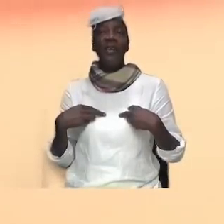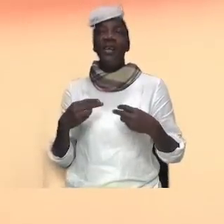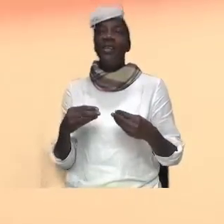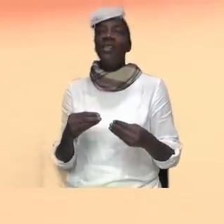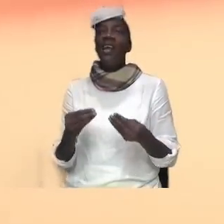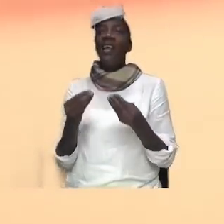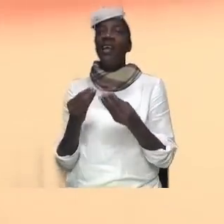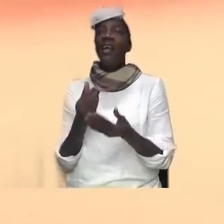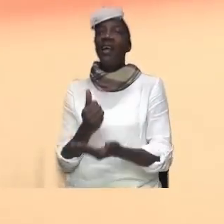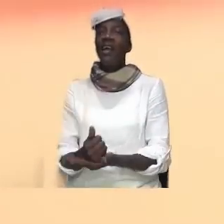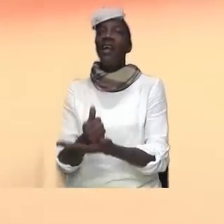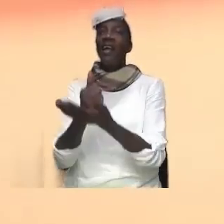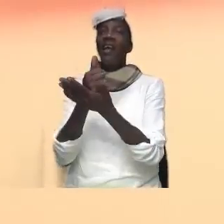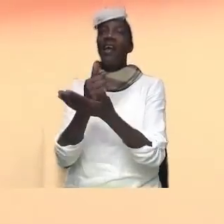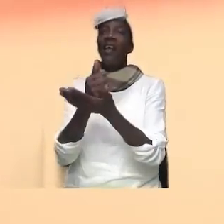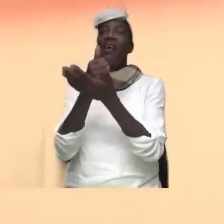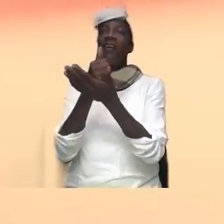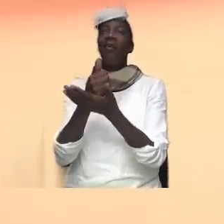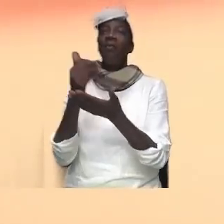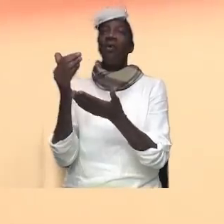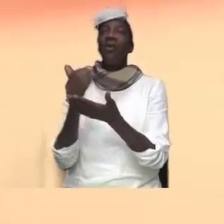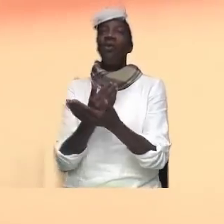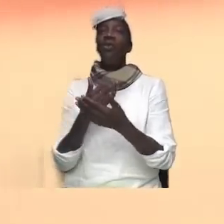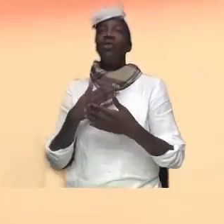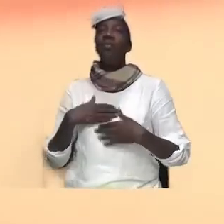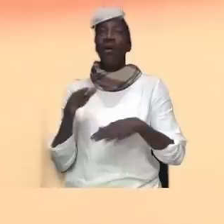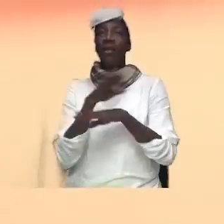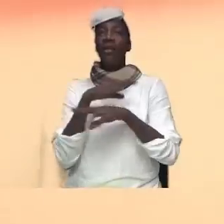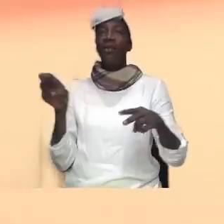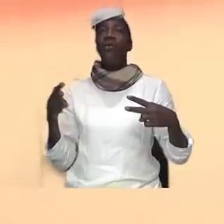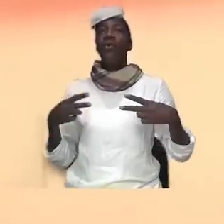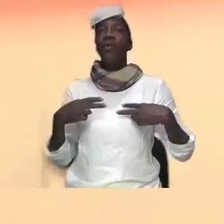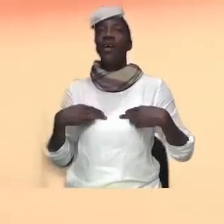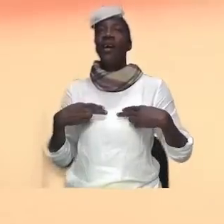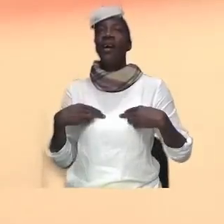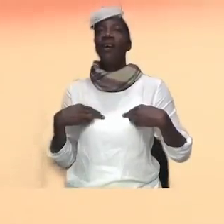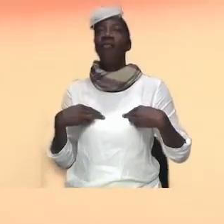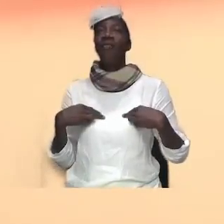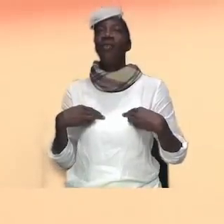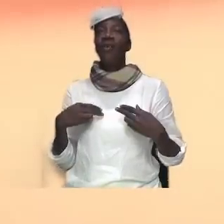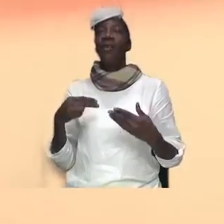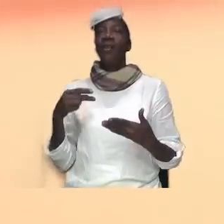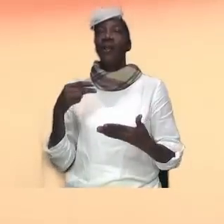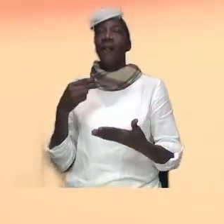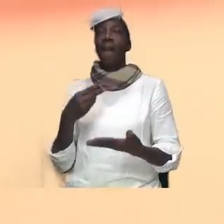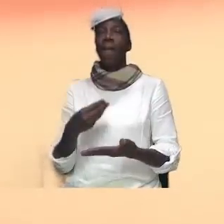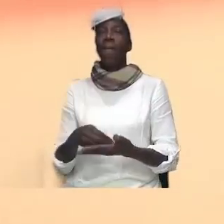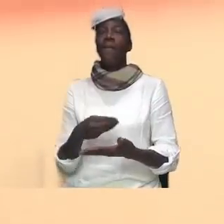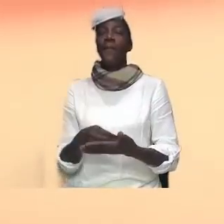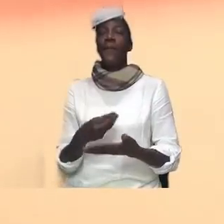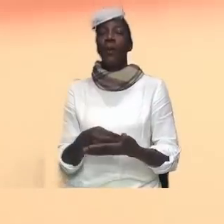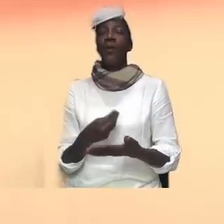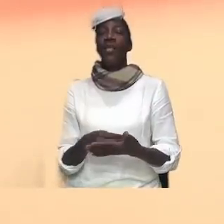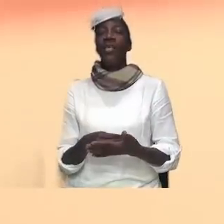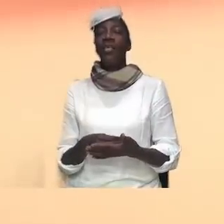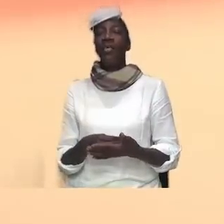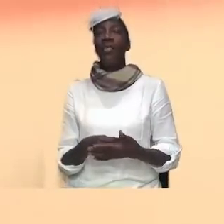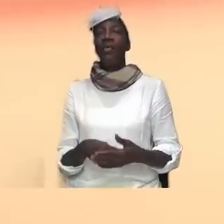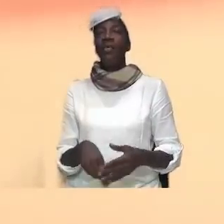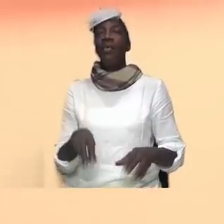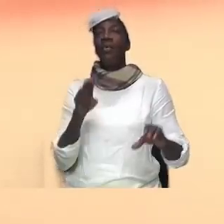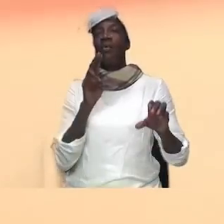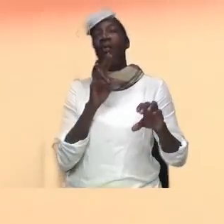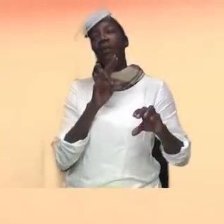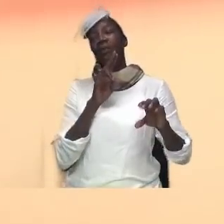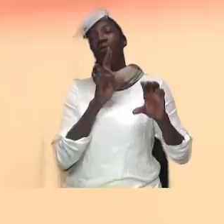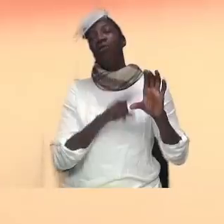benefit somebody that don't have. All of a sudden, money that just sitting down in an account